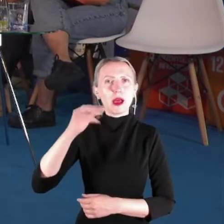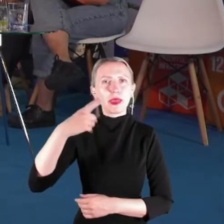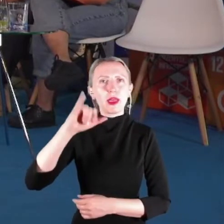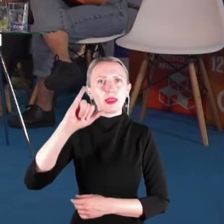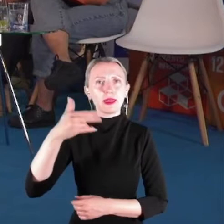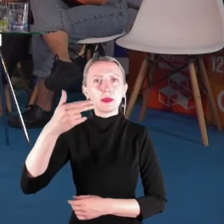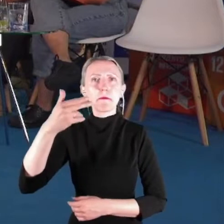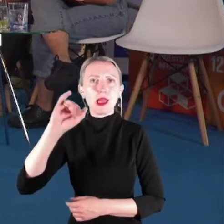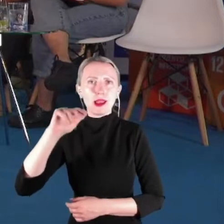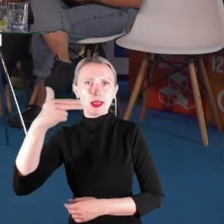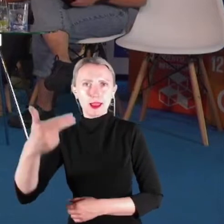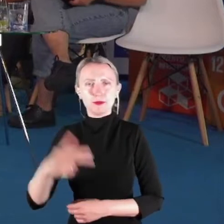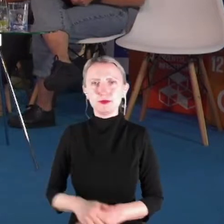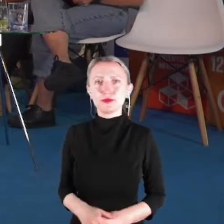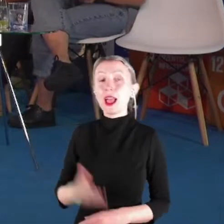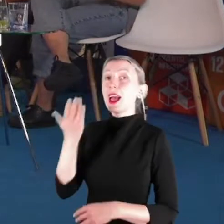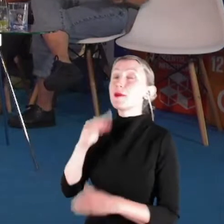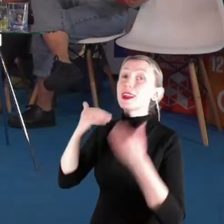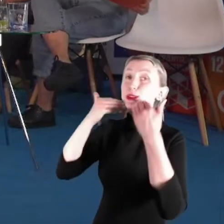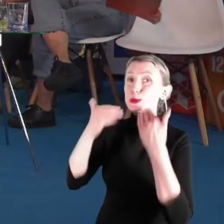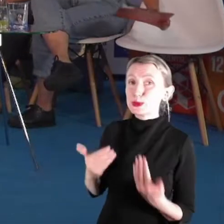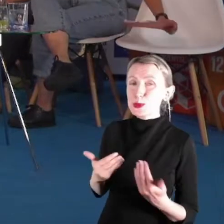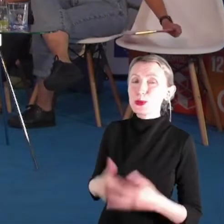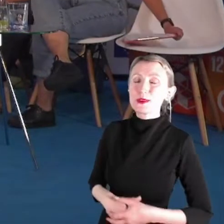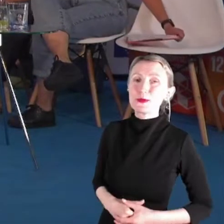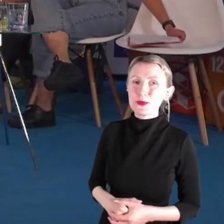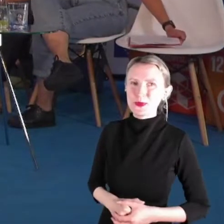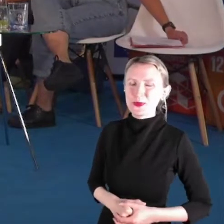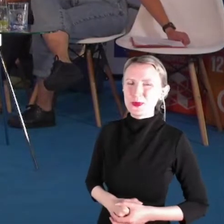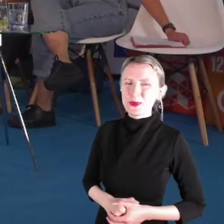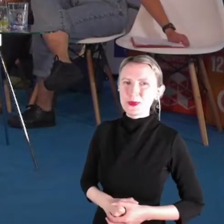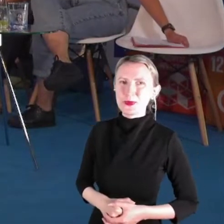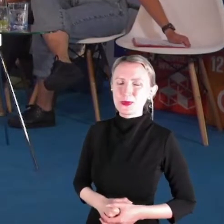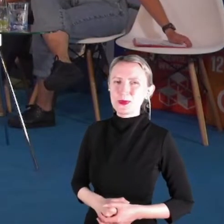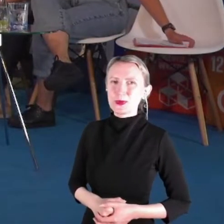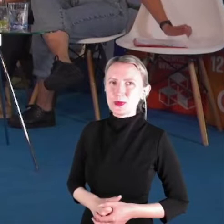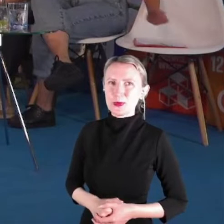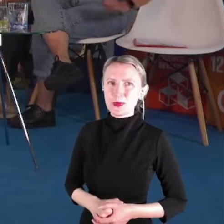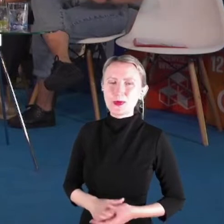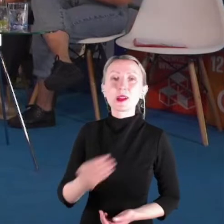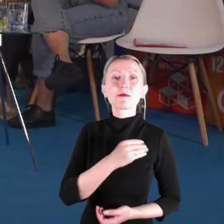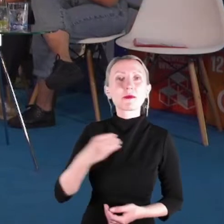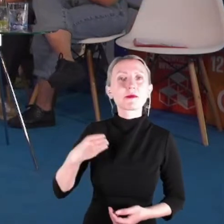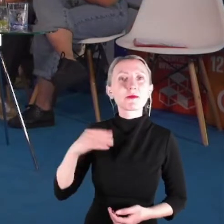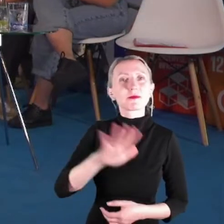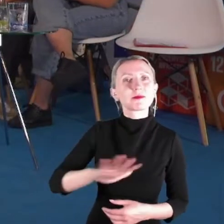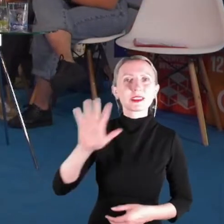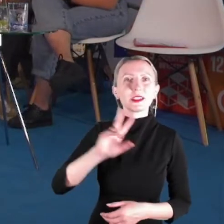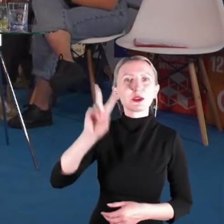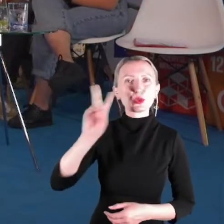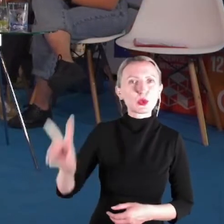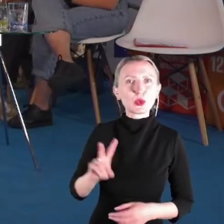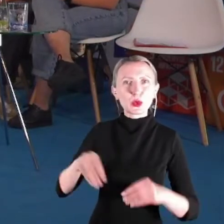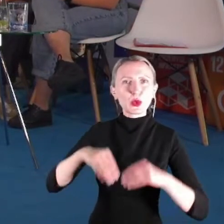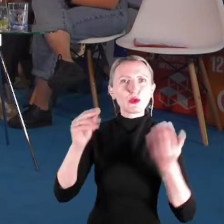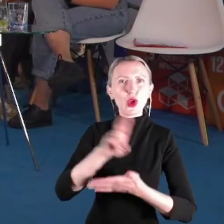much, Alexandra, and thank you very much to the Polish Institute of Urban and Regional Planning for this kind invitation,